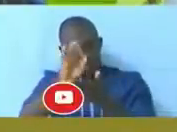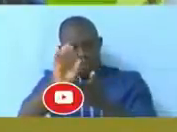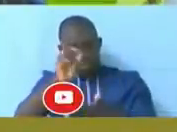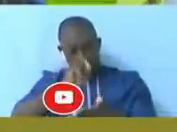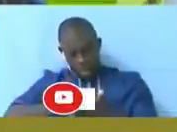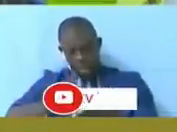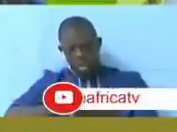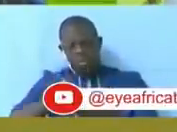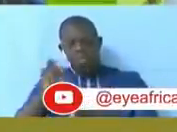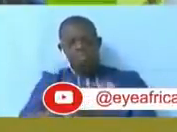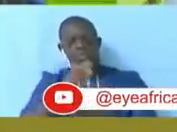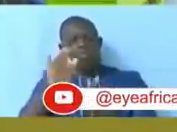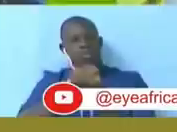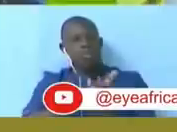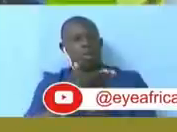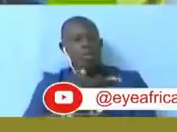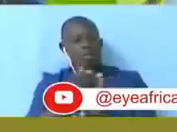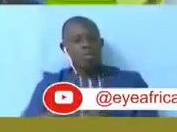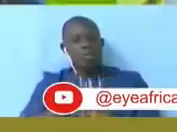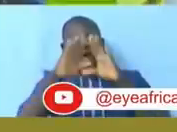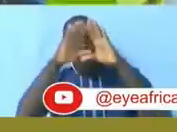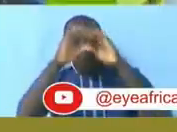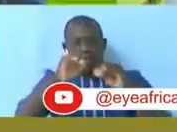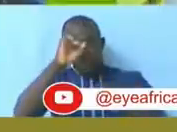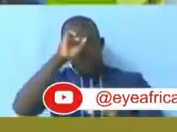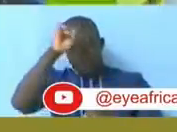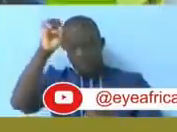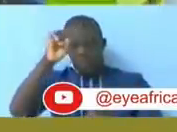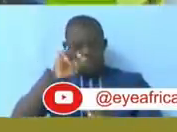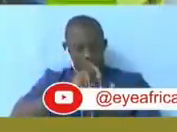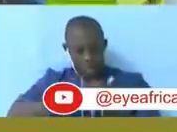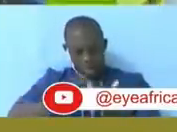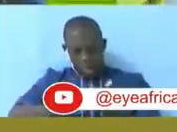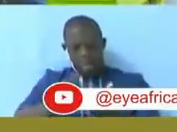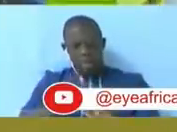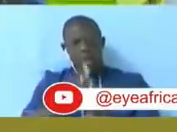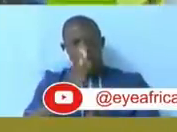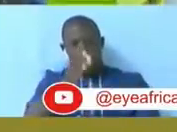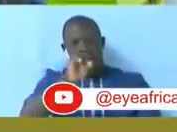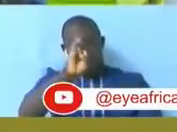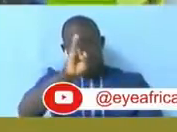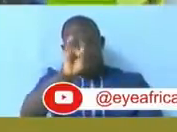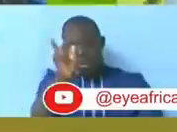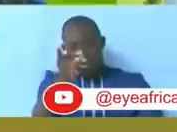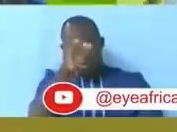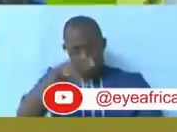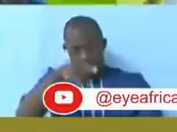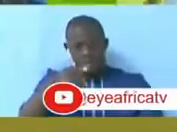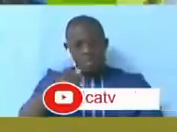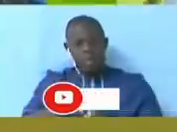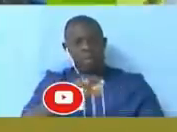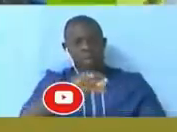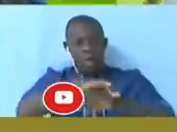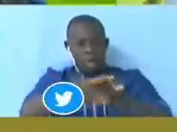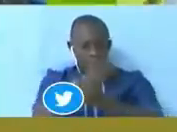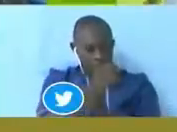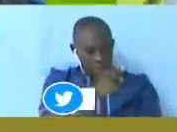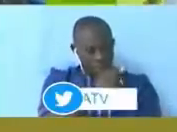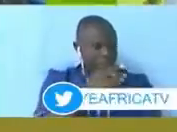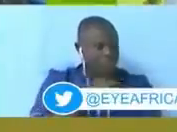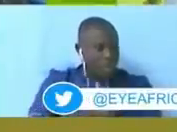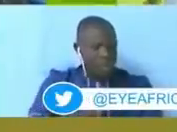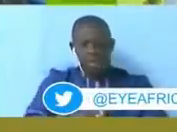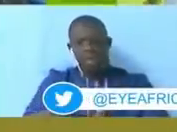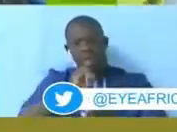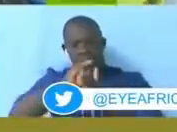directives were in writing. The office of the president will write directly to the IGP, arrest this man, investigate and